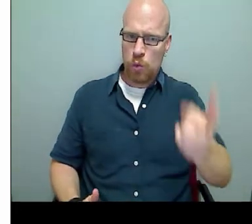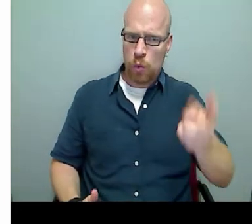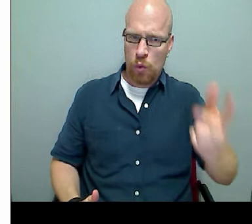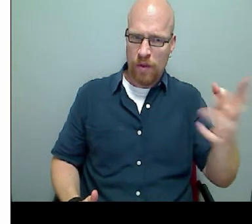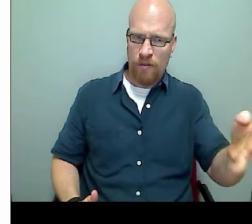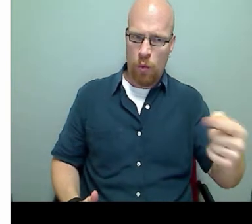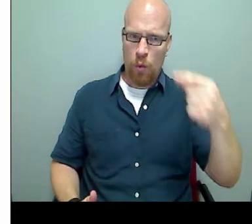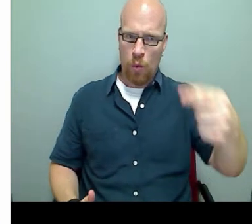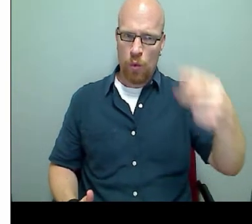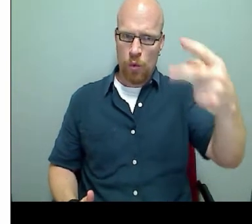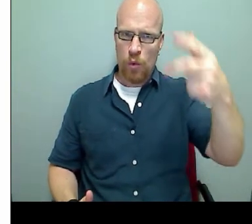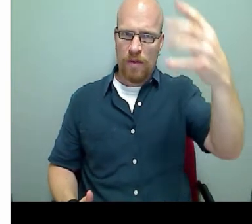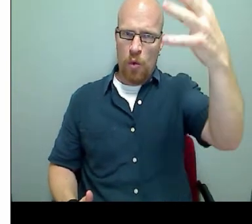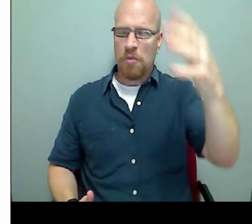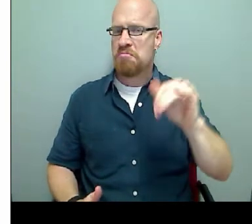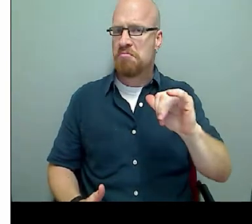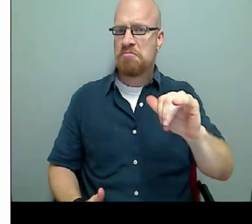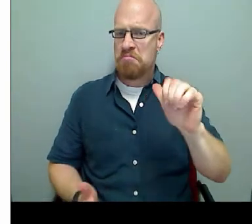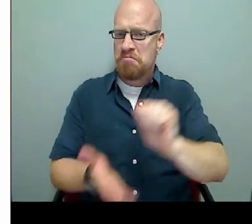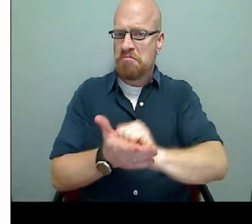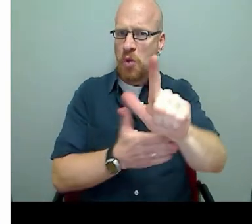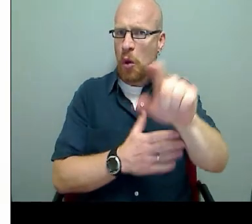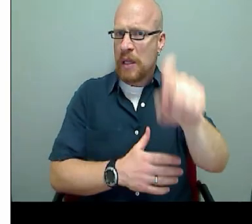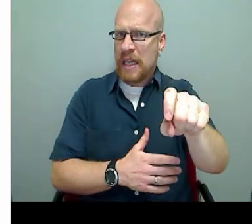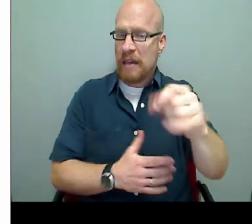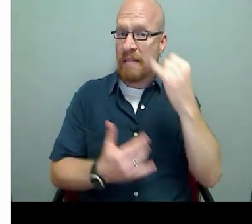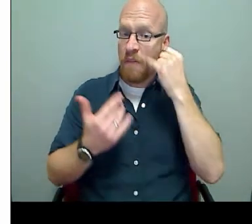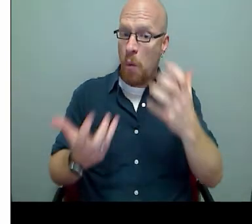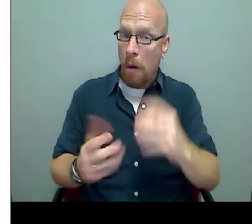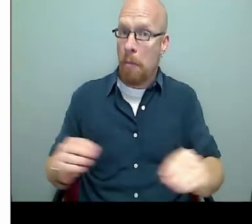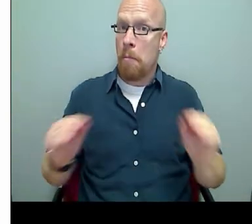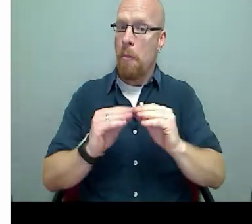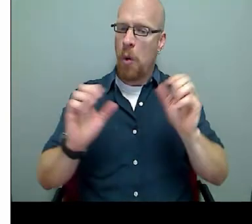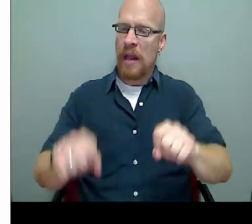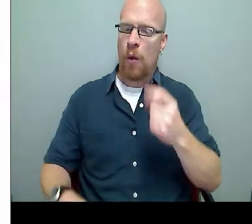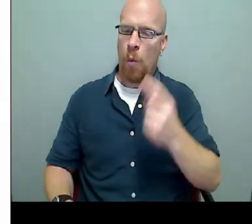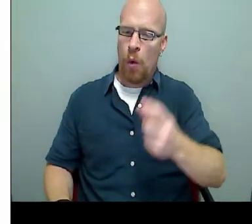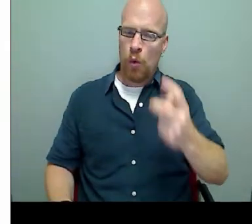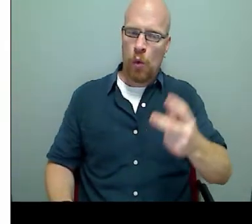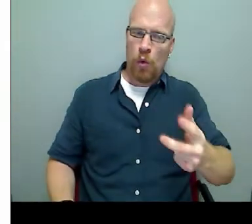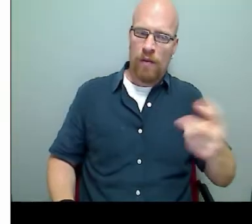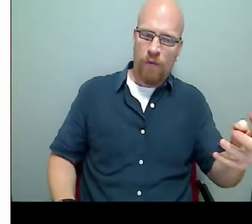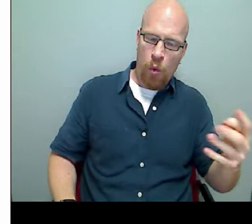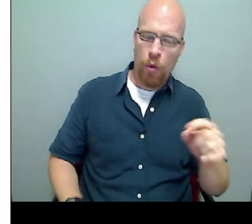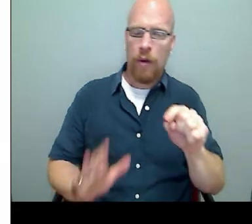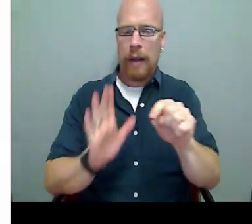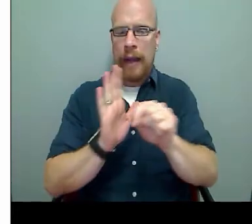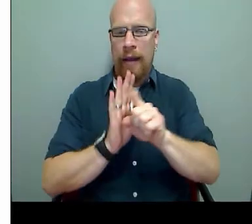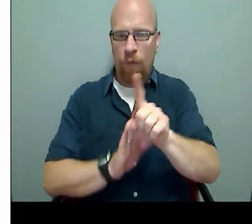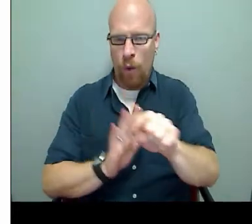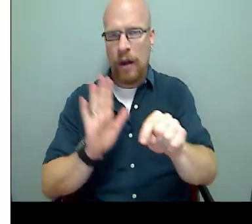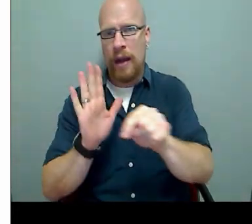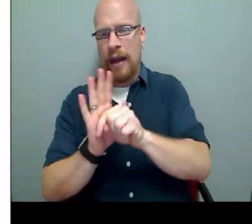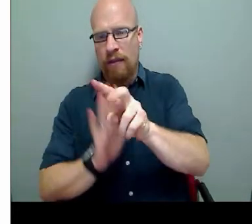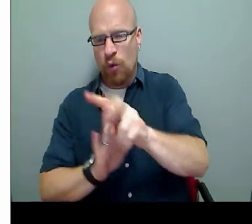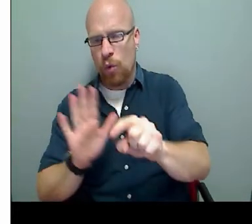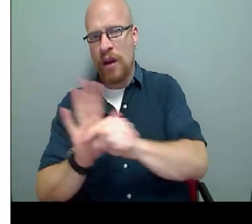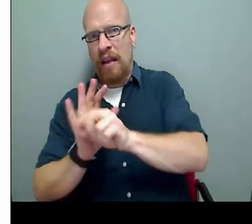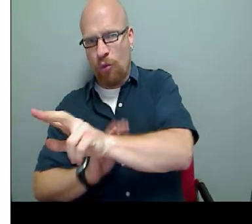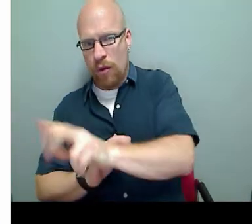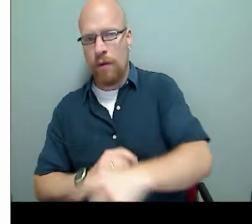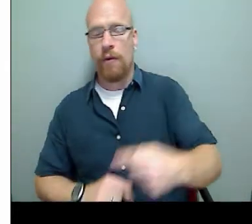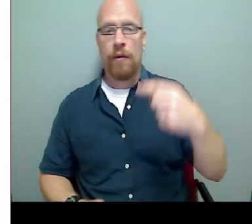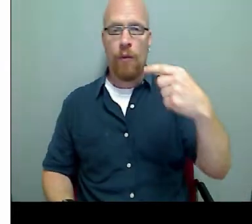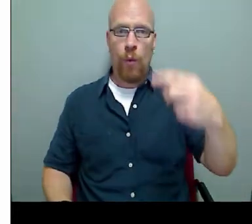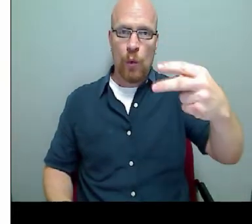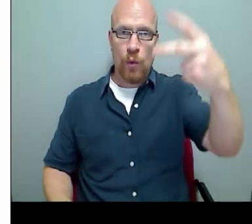communicates to me that we're counting by ones, both on the x and the y-axes. If you would like to label more, you can label 1, 2, and